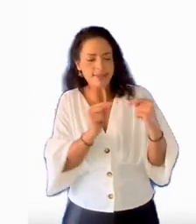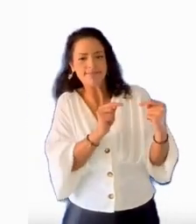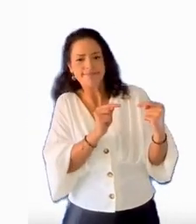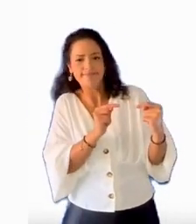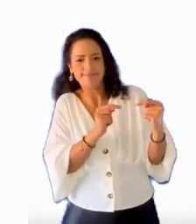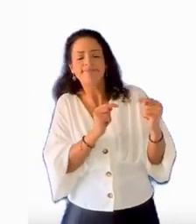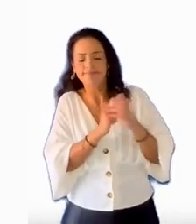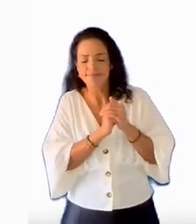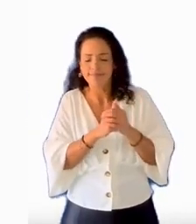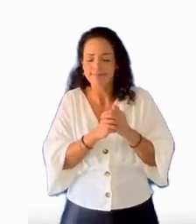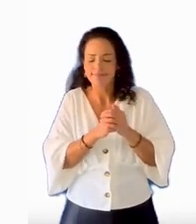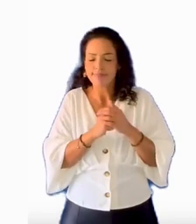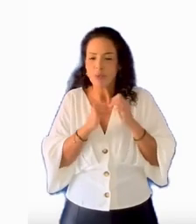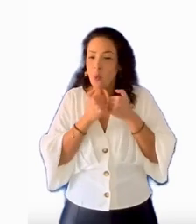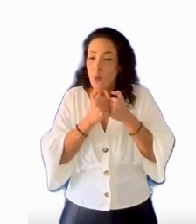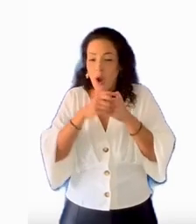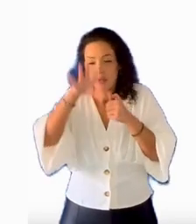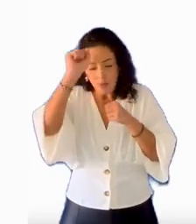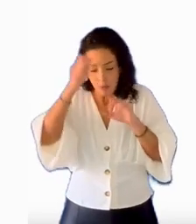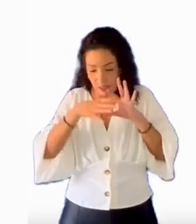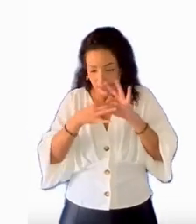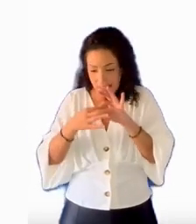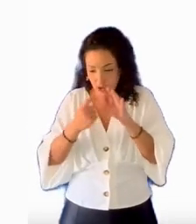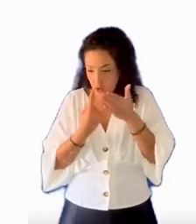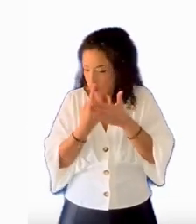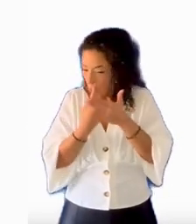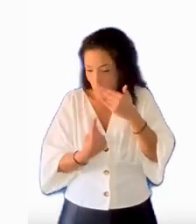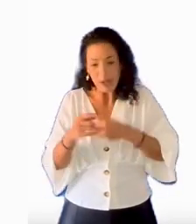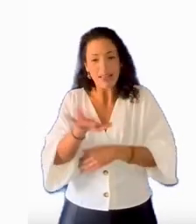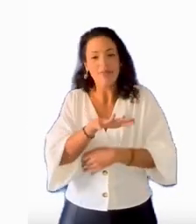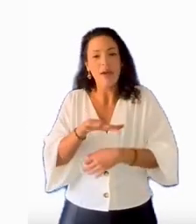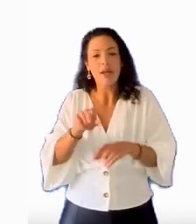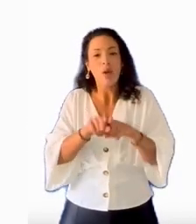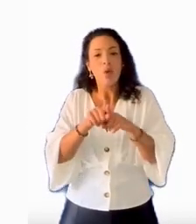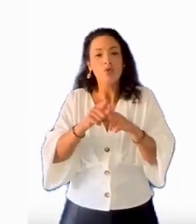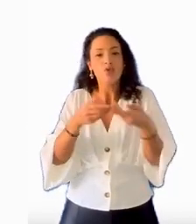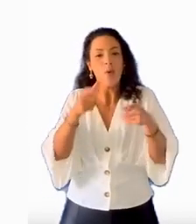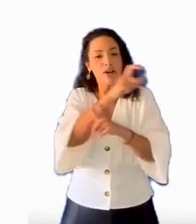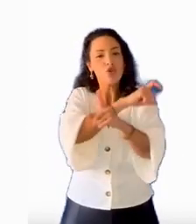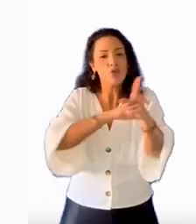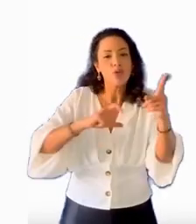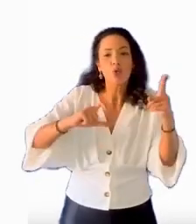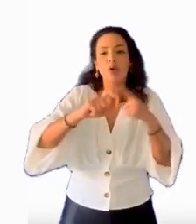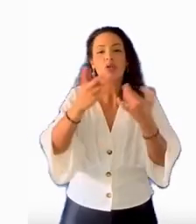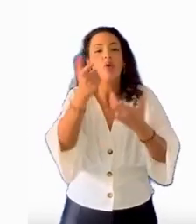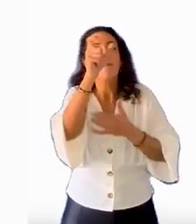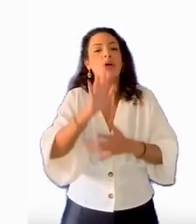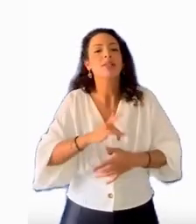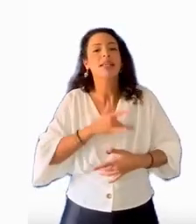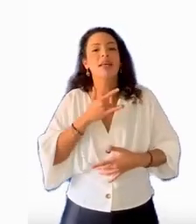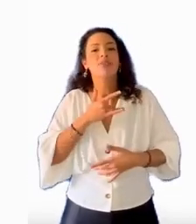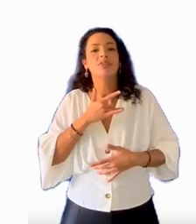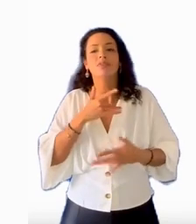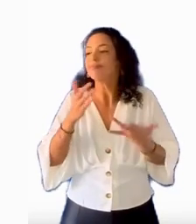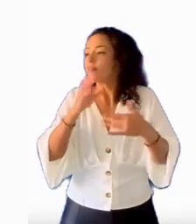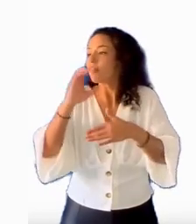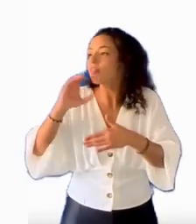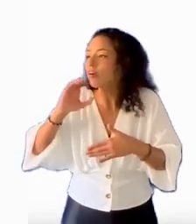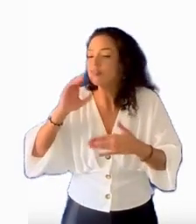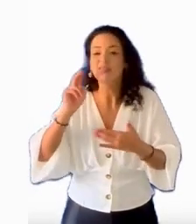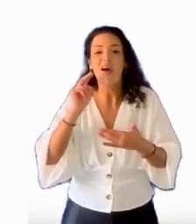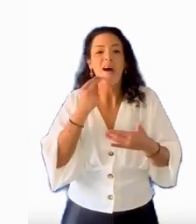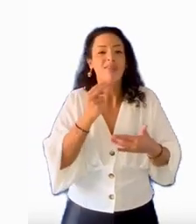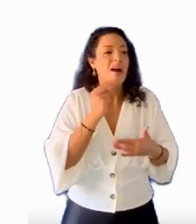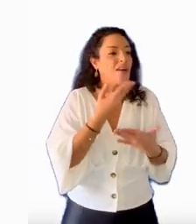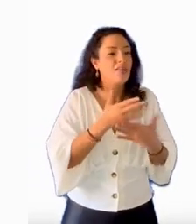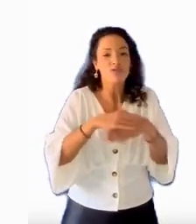also worth remembering that connections need not only occur within families, but also within the wider community in which someone lives, their extended family, friends, and